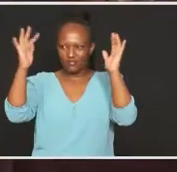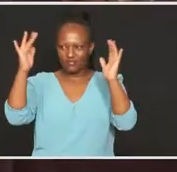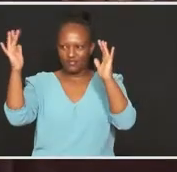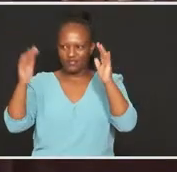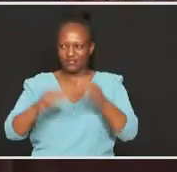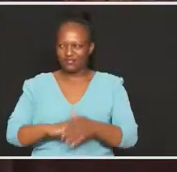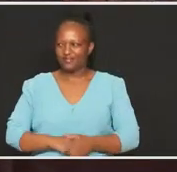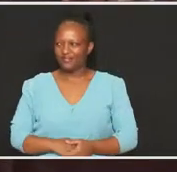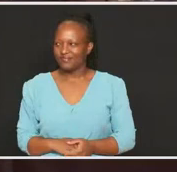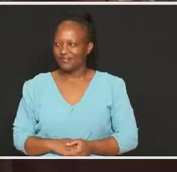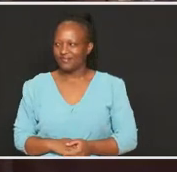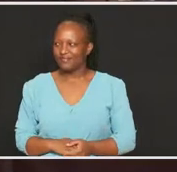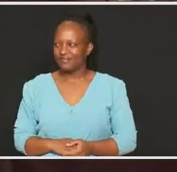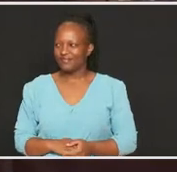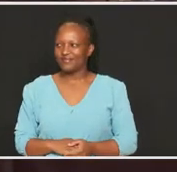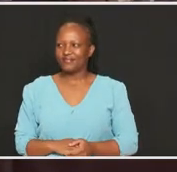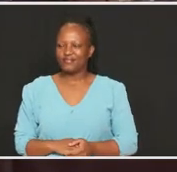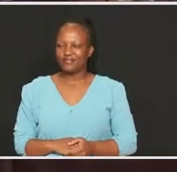thank you